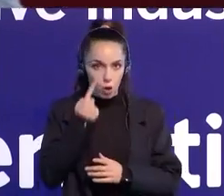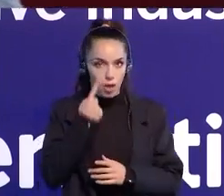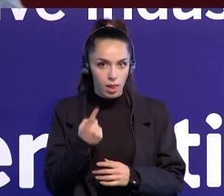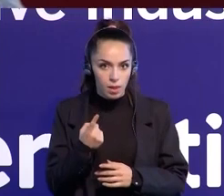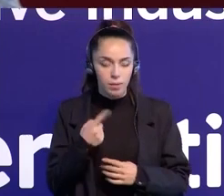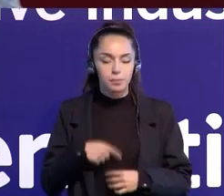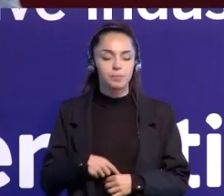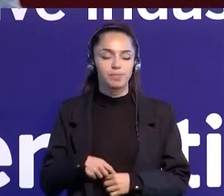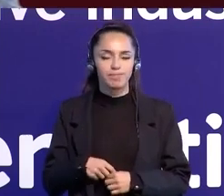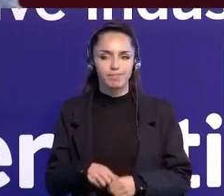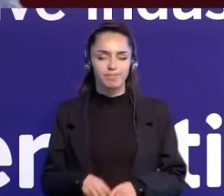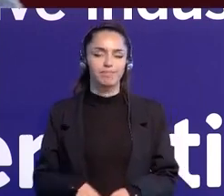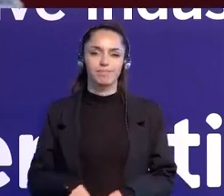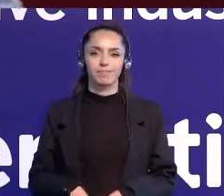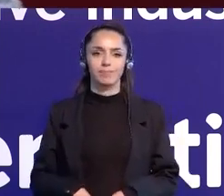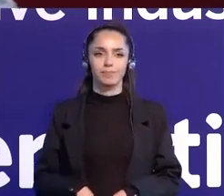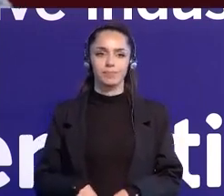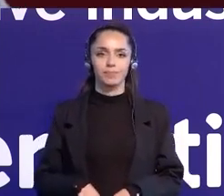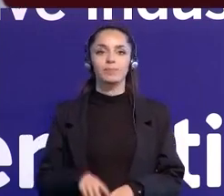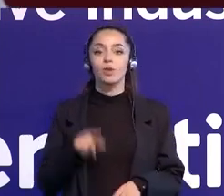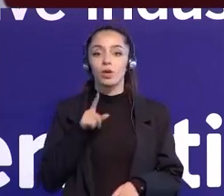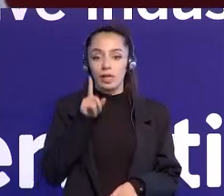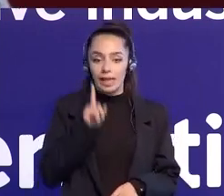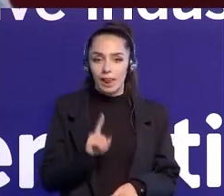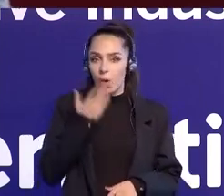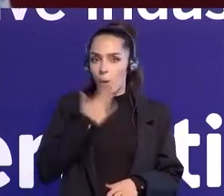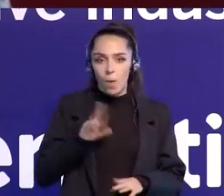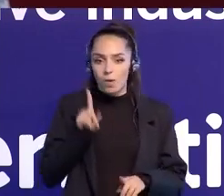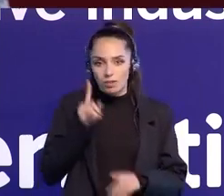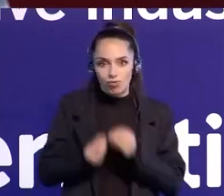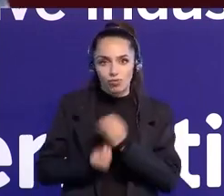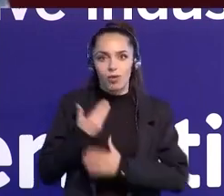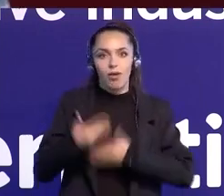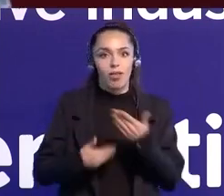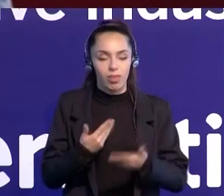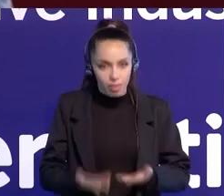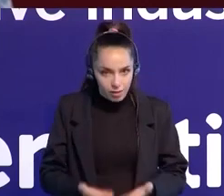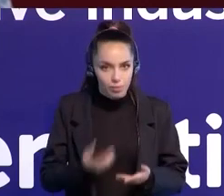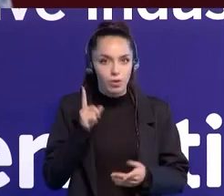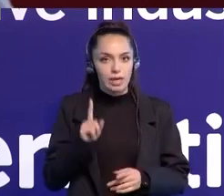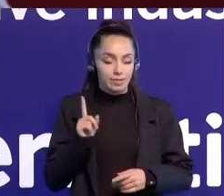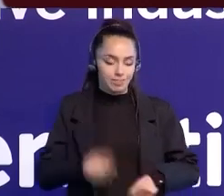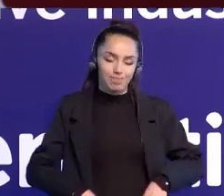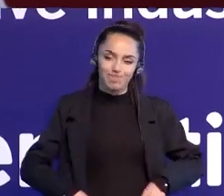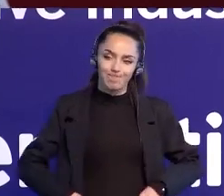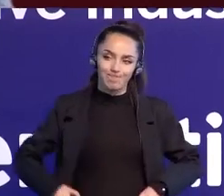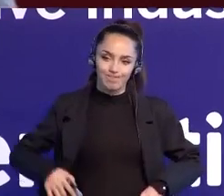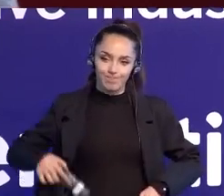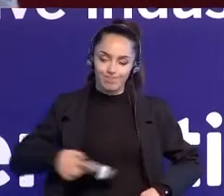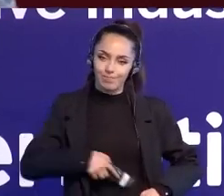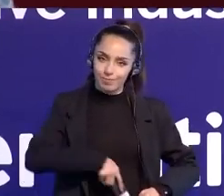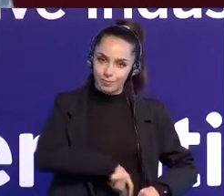to win the war, and to secure Ukraine's freedom. And our creative industries in Ukraine understand